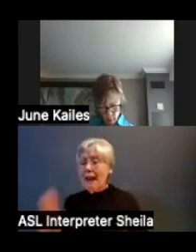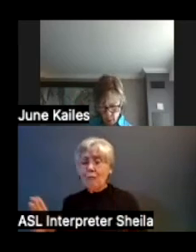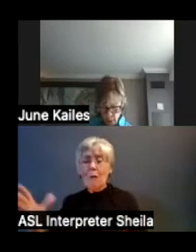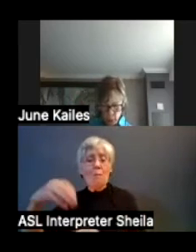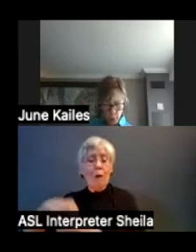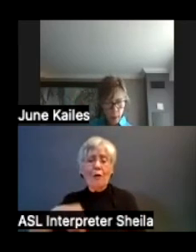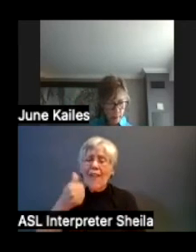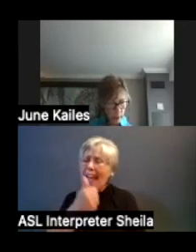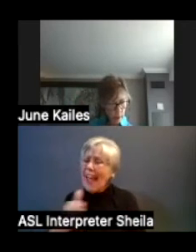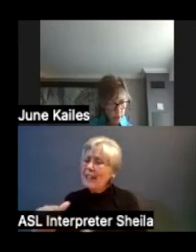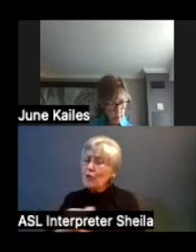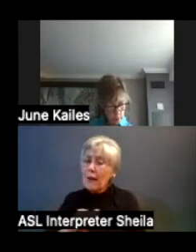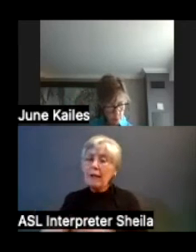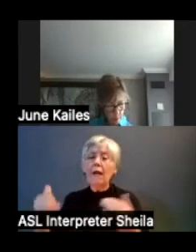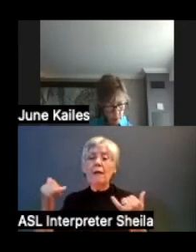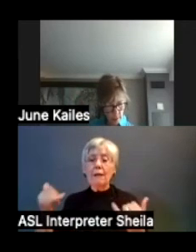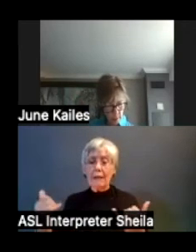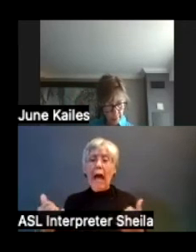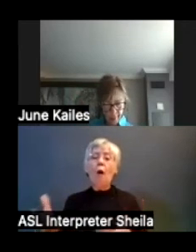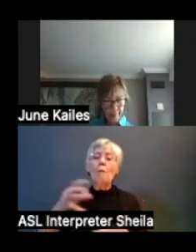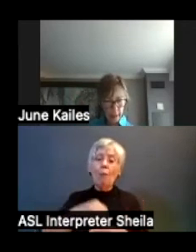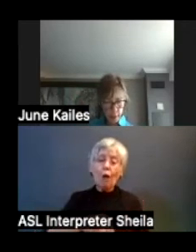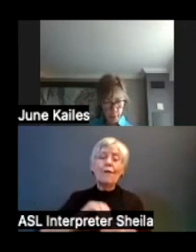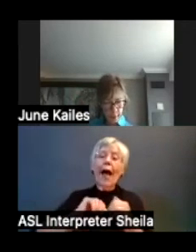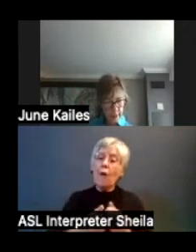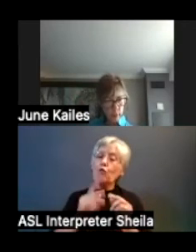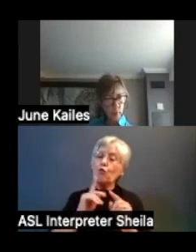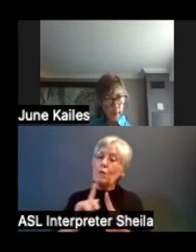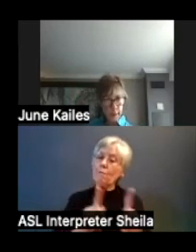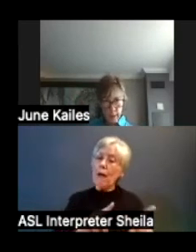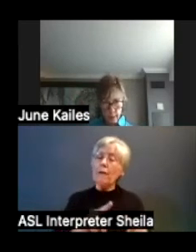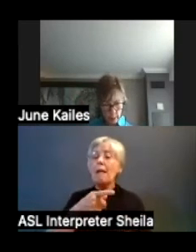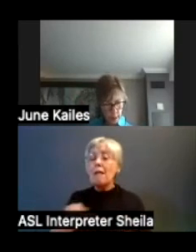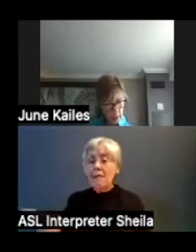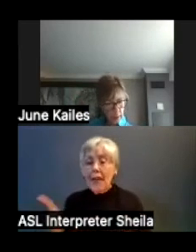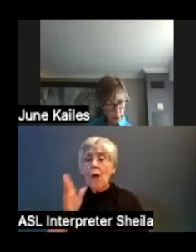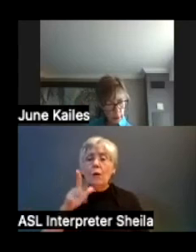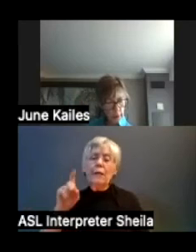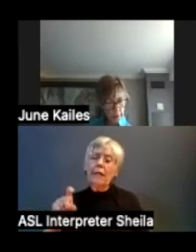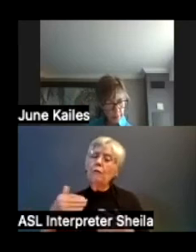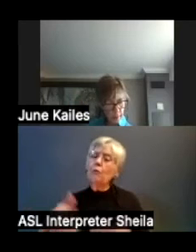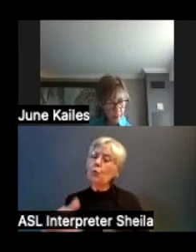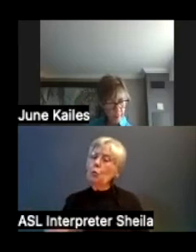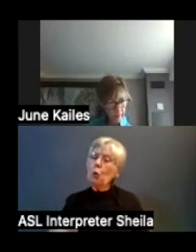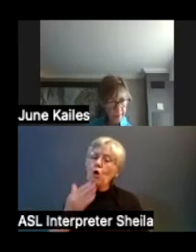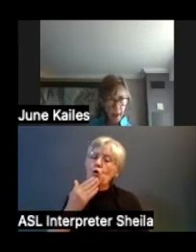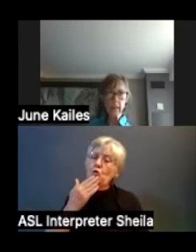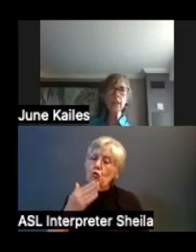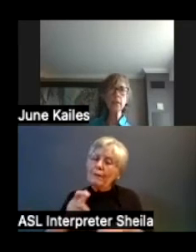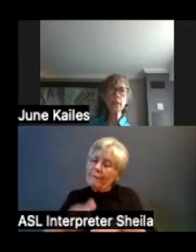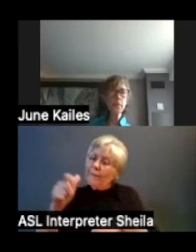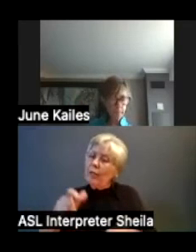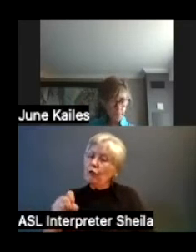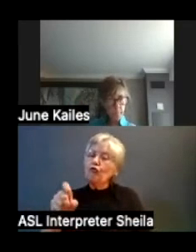training who are part of the response. And they're going to need really good just-in-time